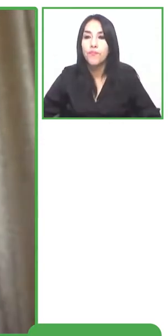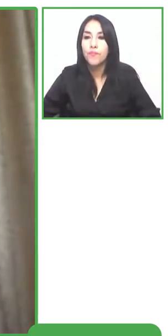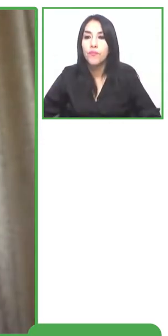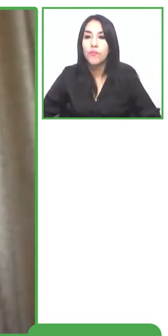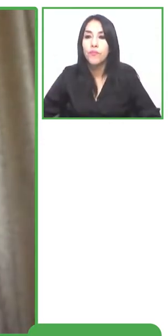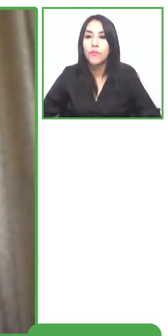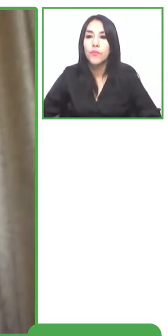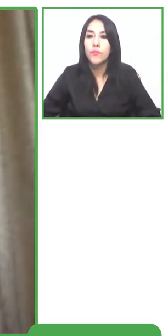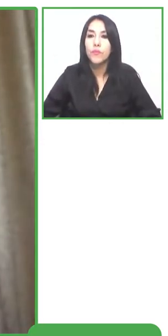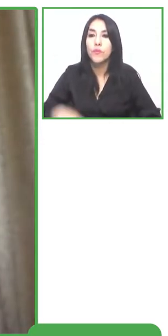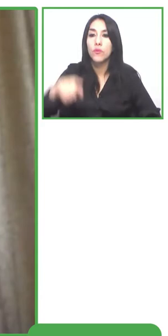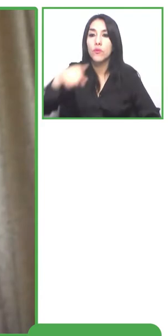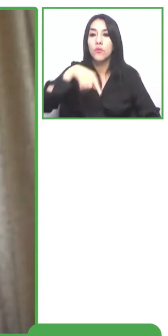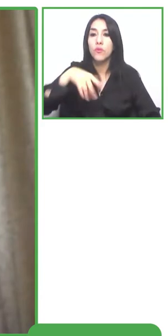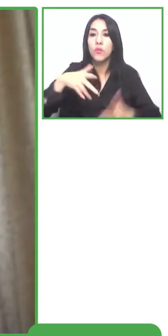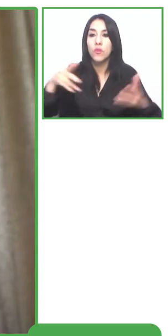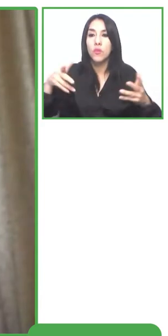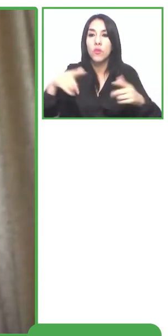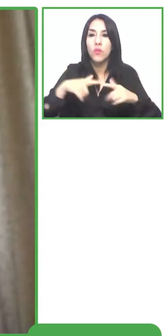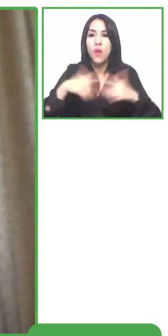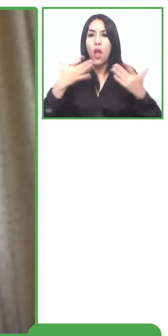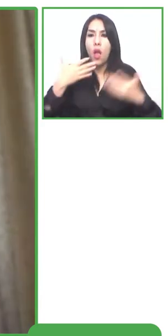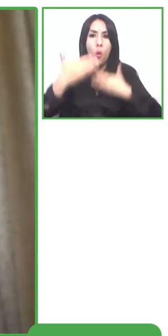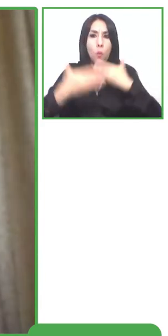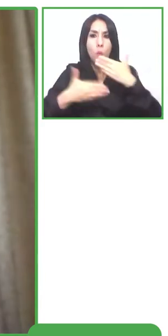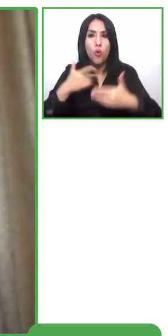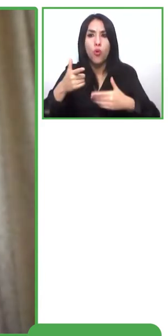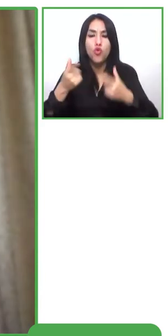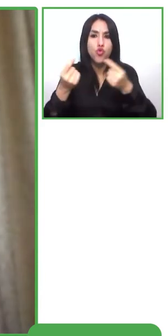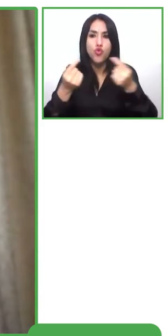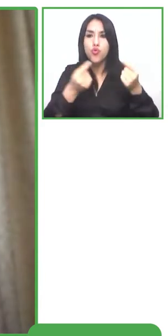who's able to live a normal life,